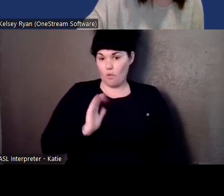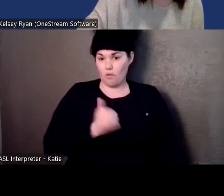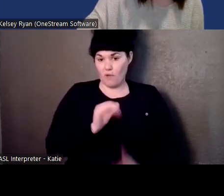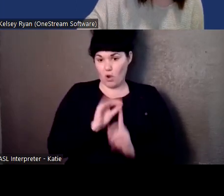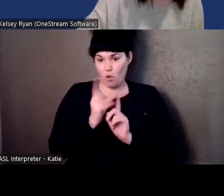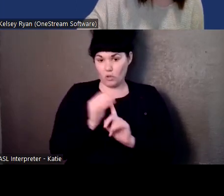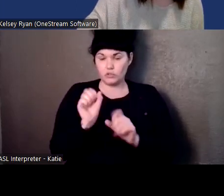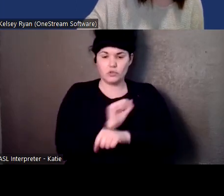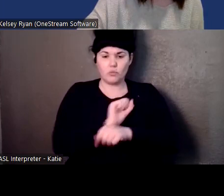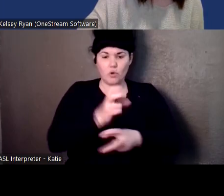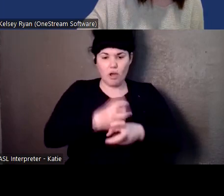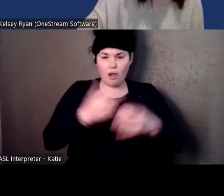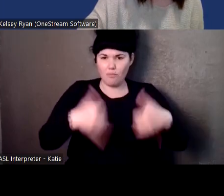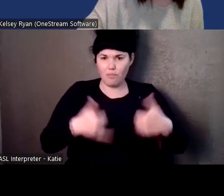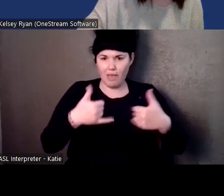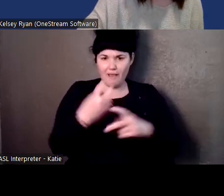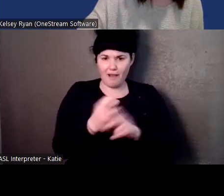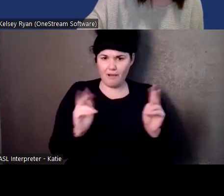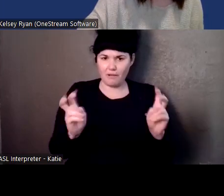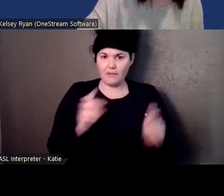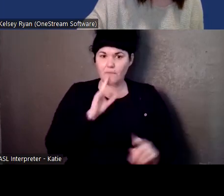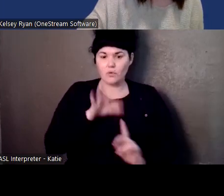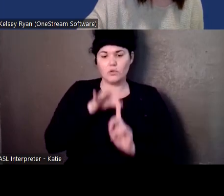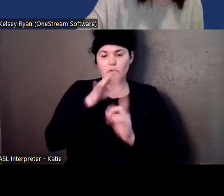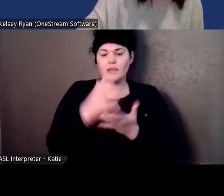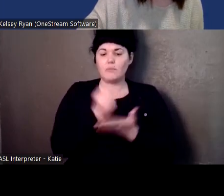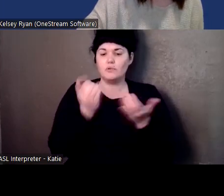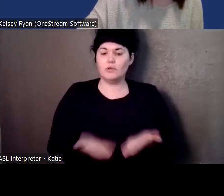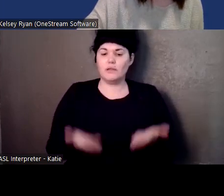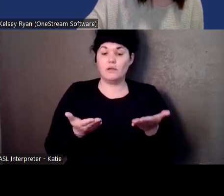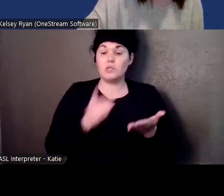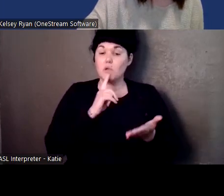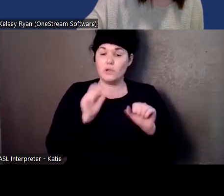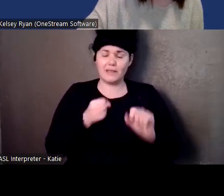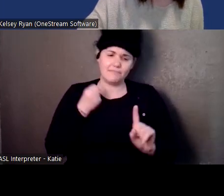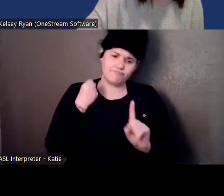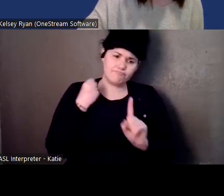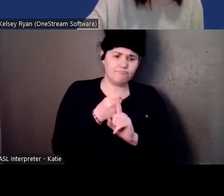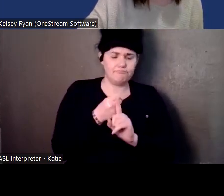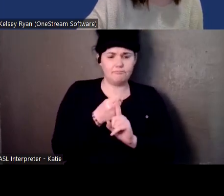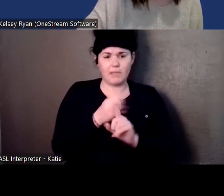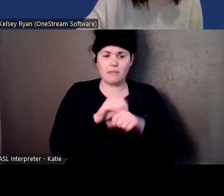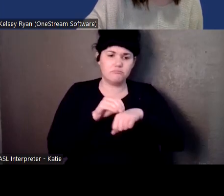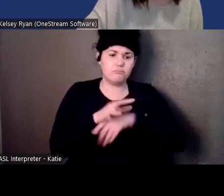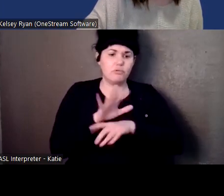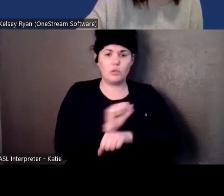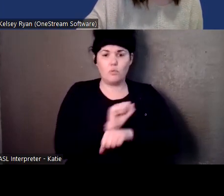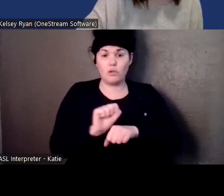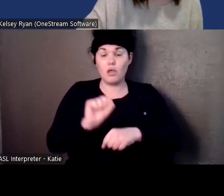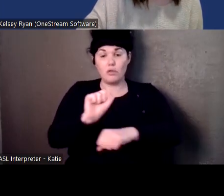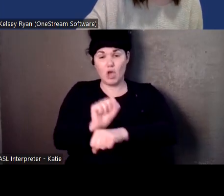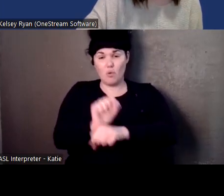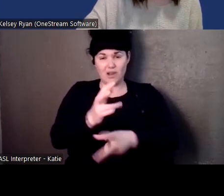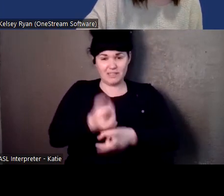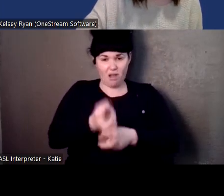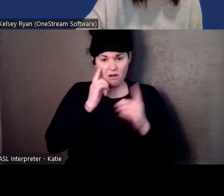hard. There's a very unique opportunity here that you really get to have an impact on what you're doing. The work is hard, it's complex,